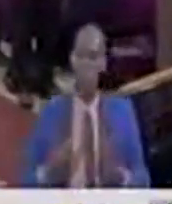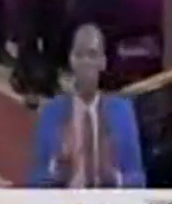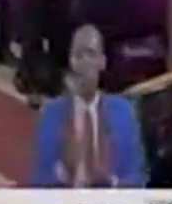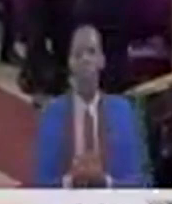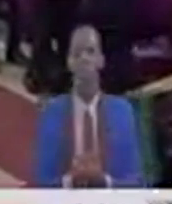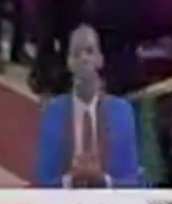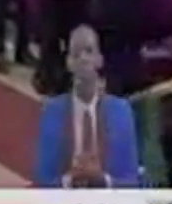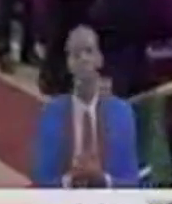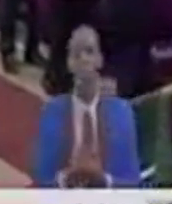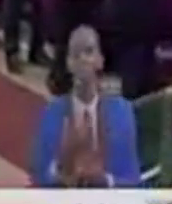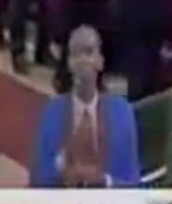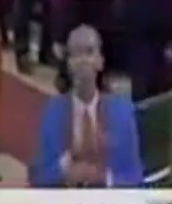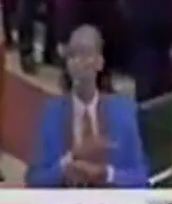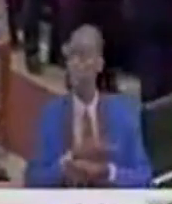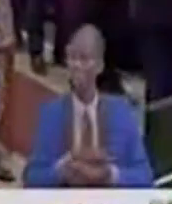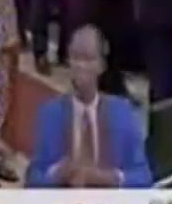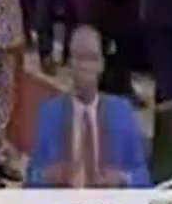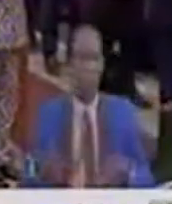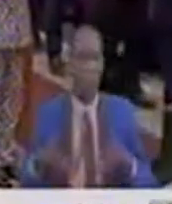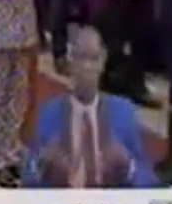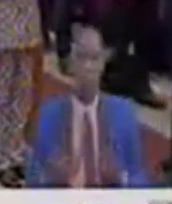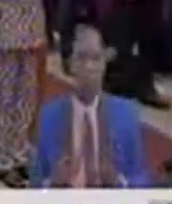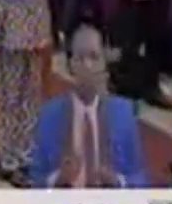And don't allow all the